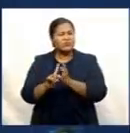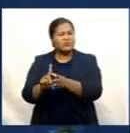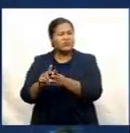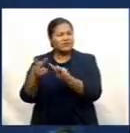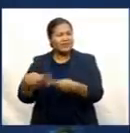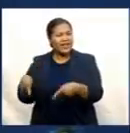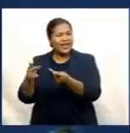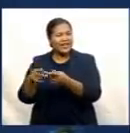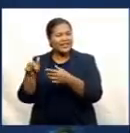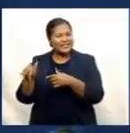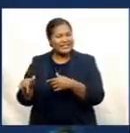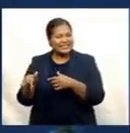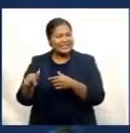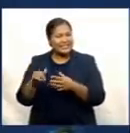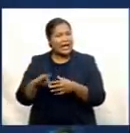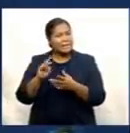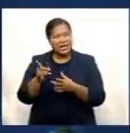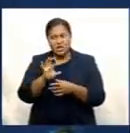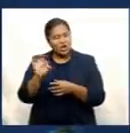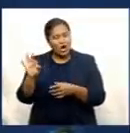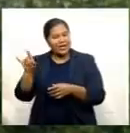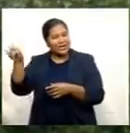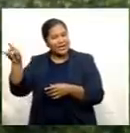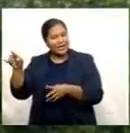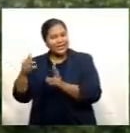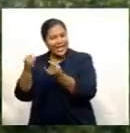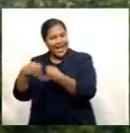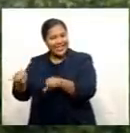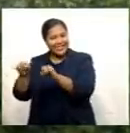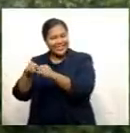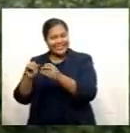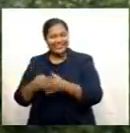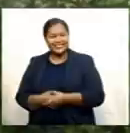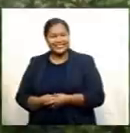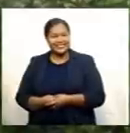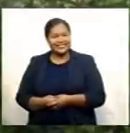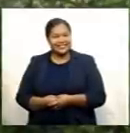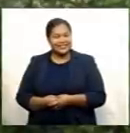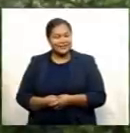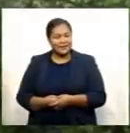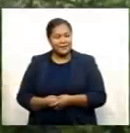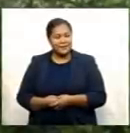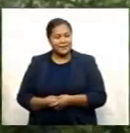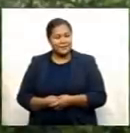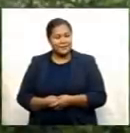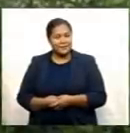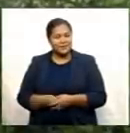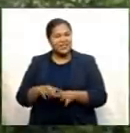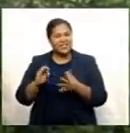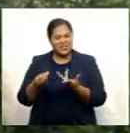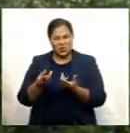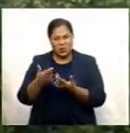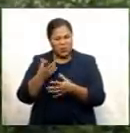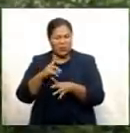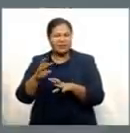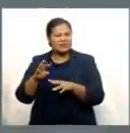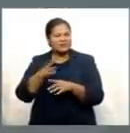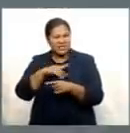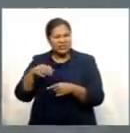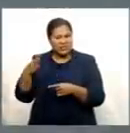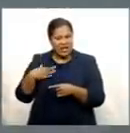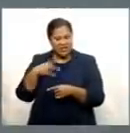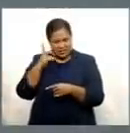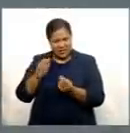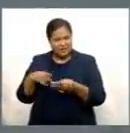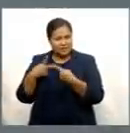here rather than in the islands where there's less supervision from Ministry of Health and Resources. The